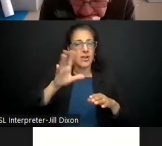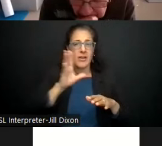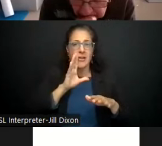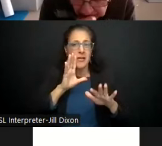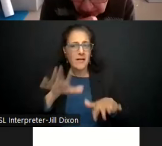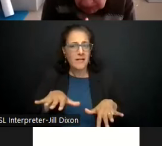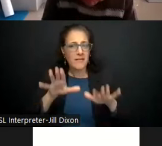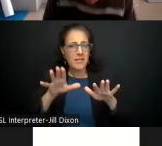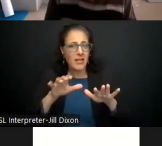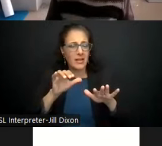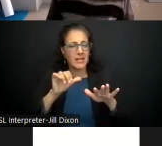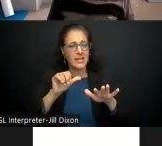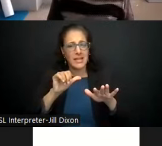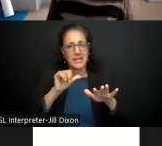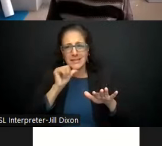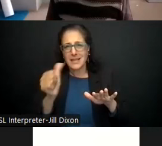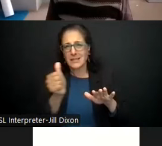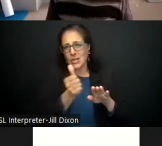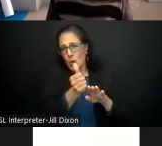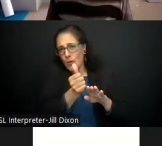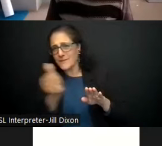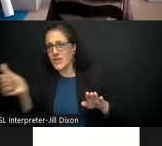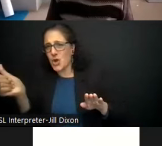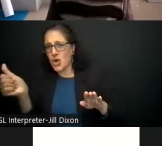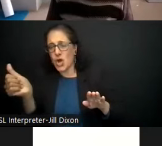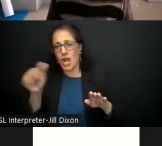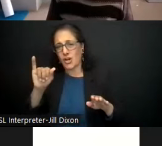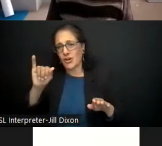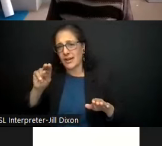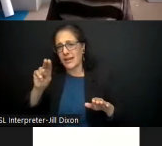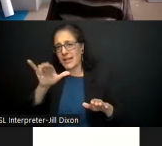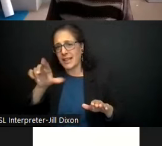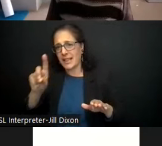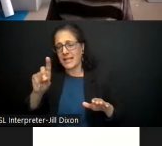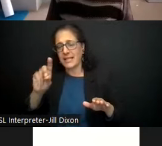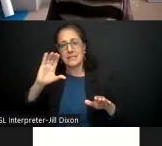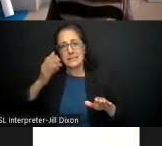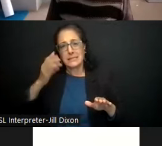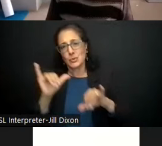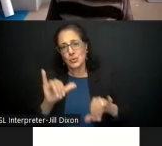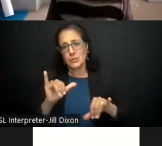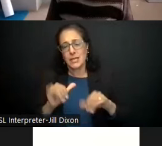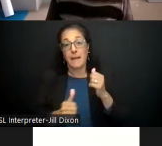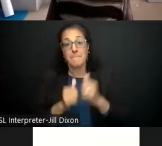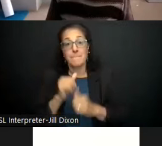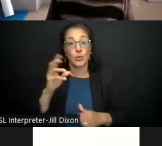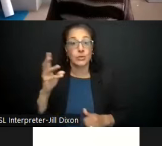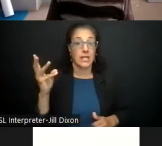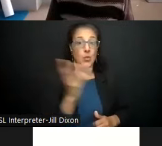extend too far inland. It seems to stay mostly west of